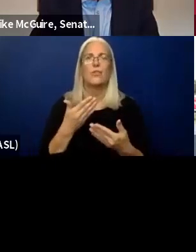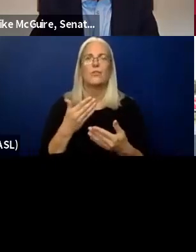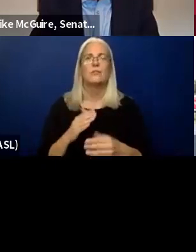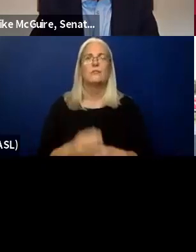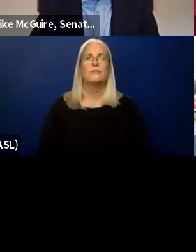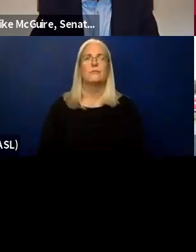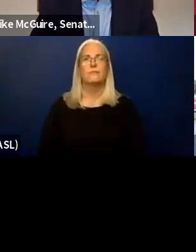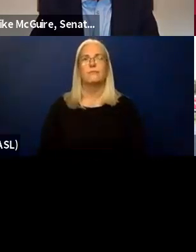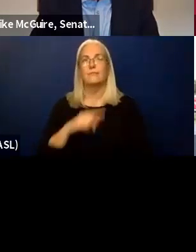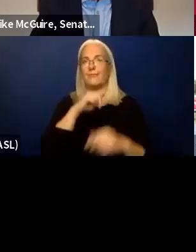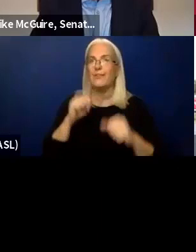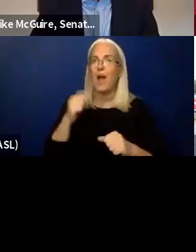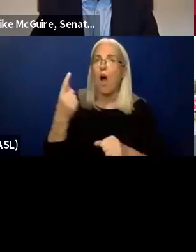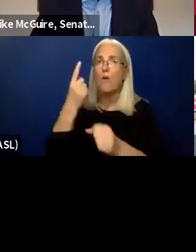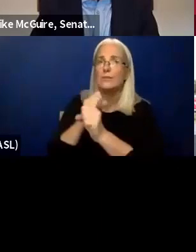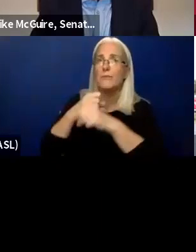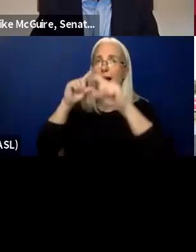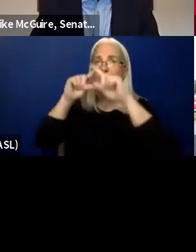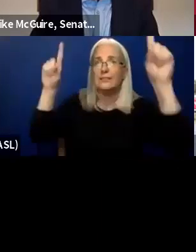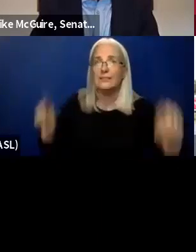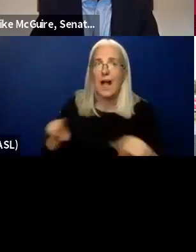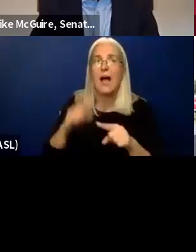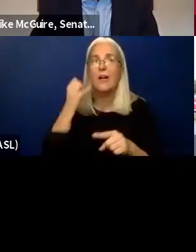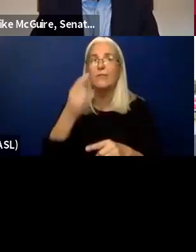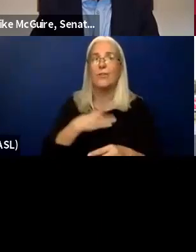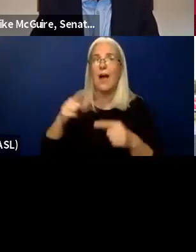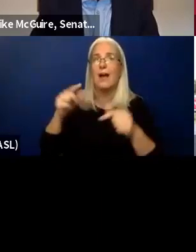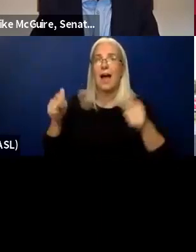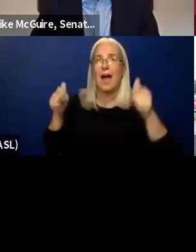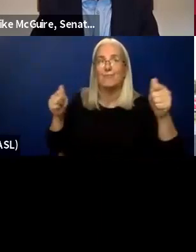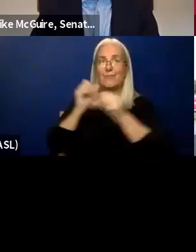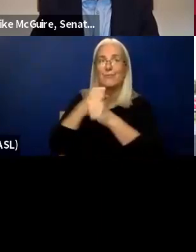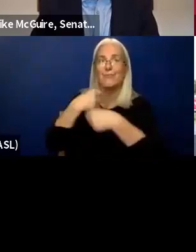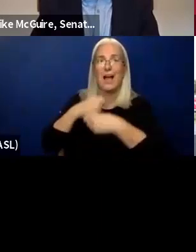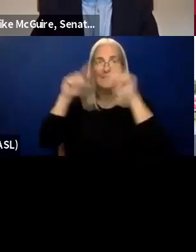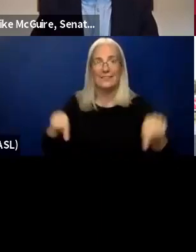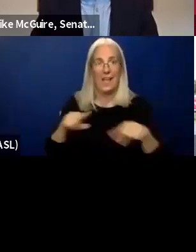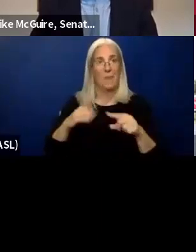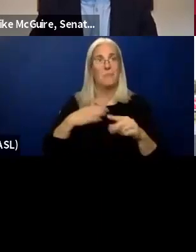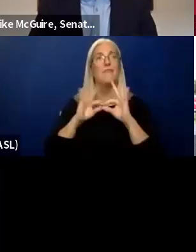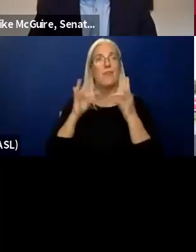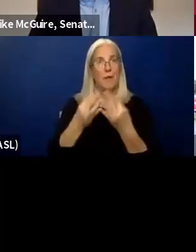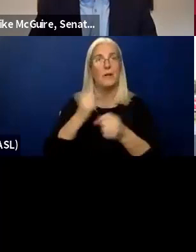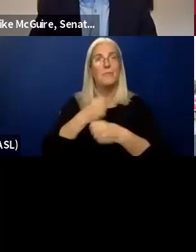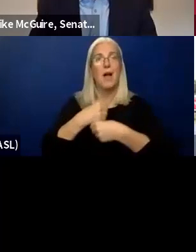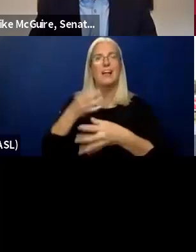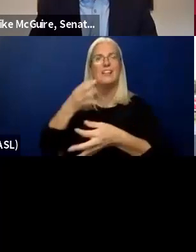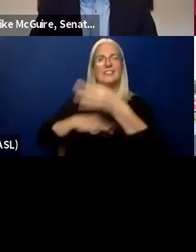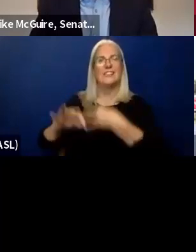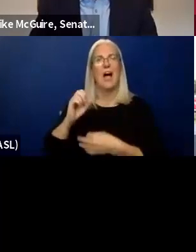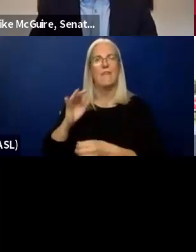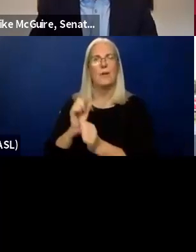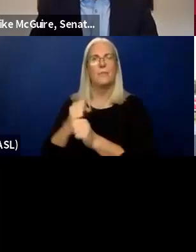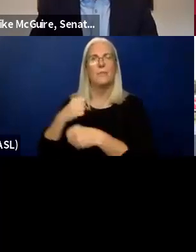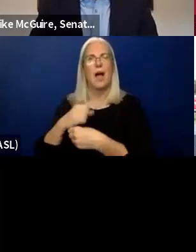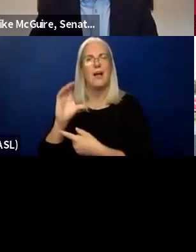And my family will make a sign instead of a casserole, but we do appreciate all of your work.